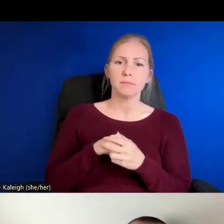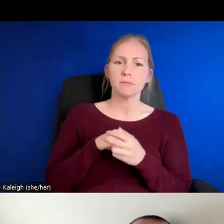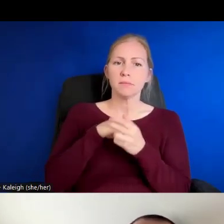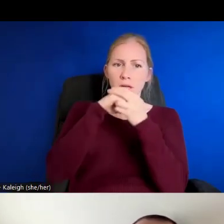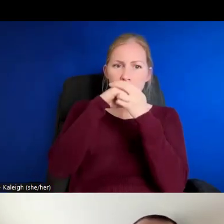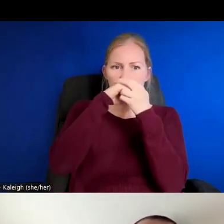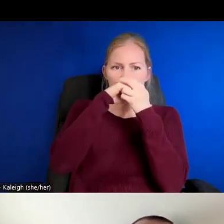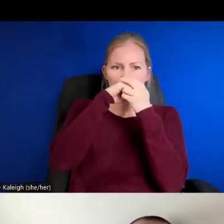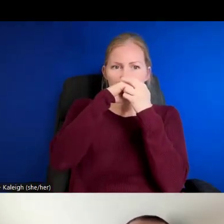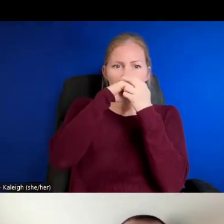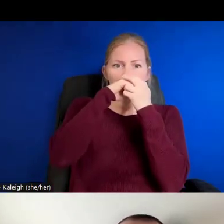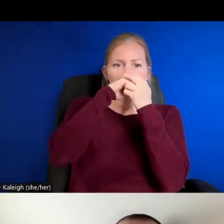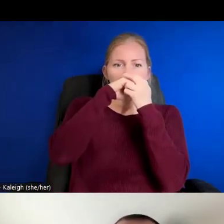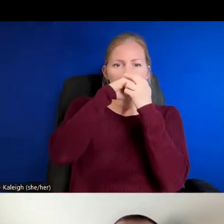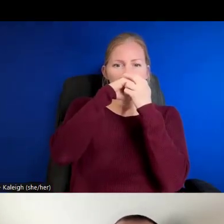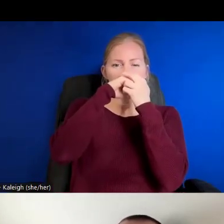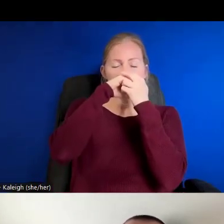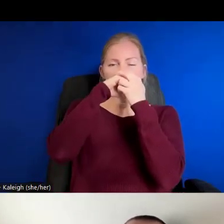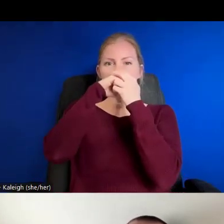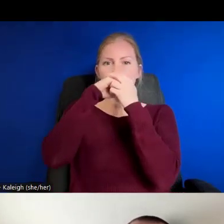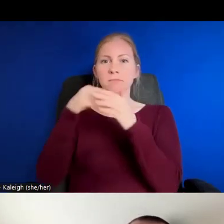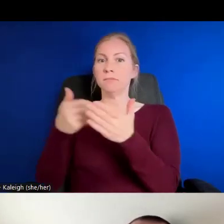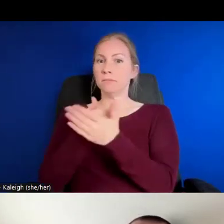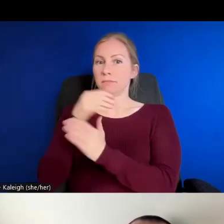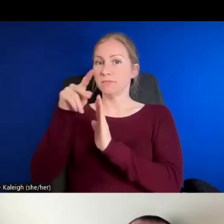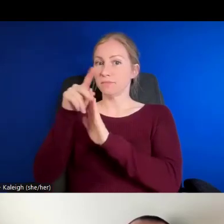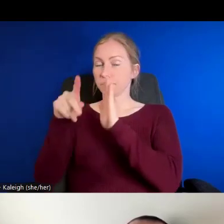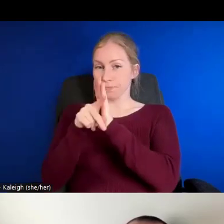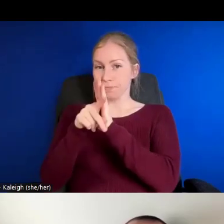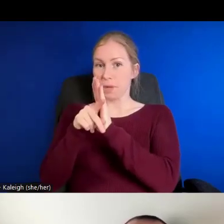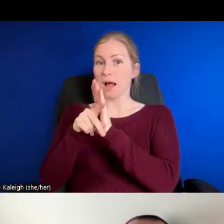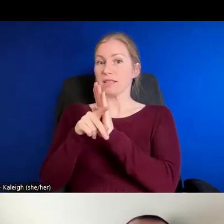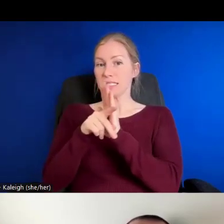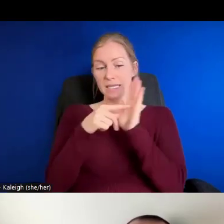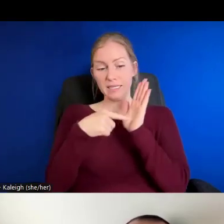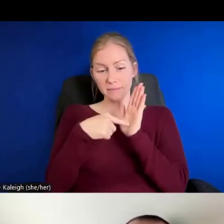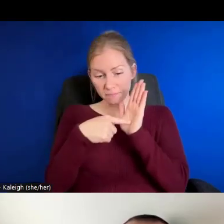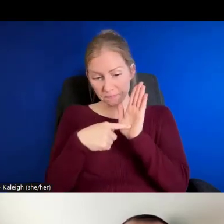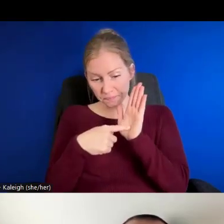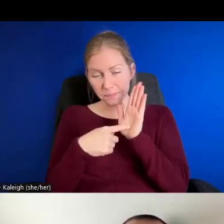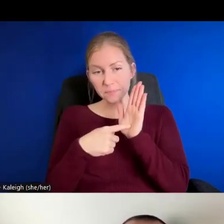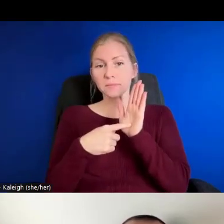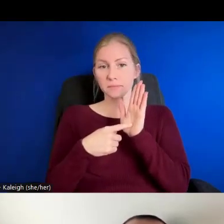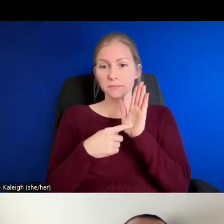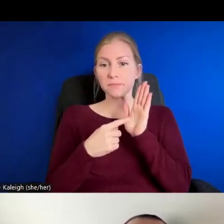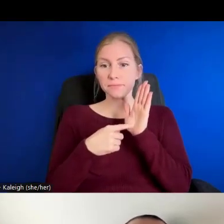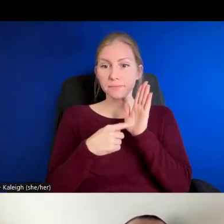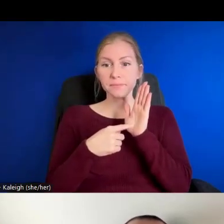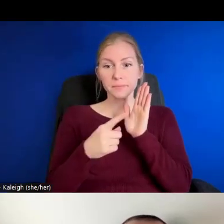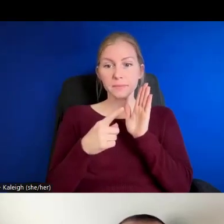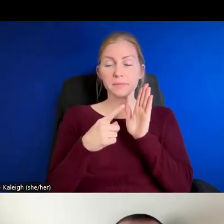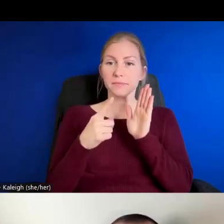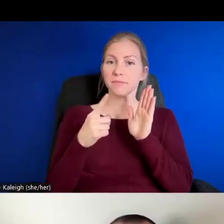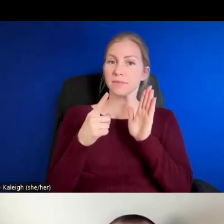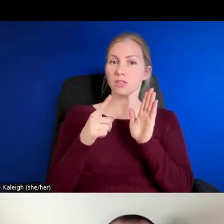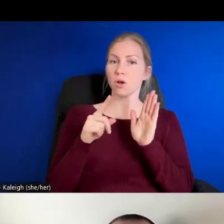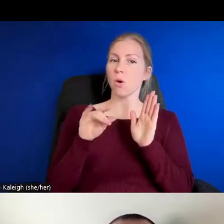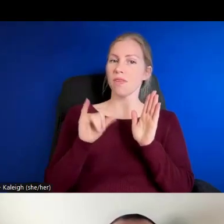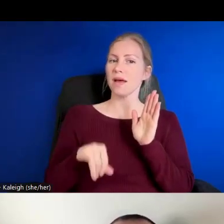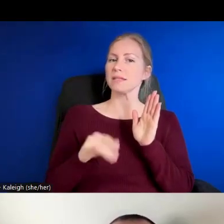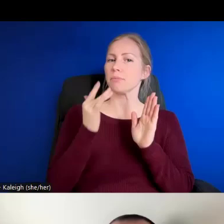And in the new seclusion and restraint policy, it's actually explicitly stated that that is a